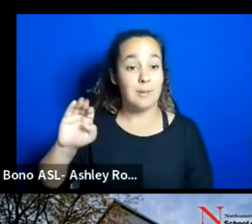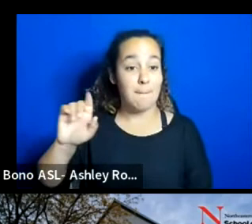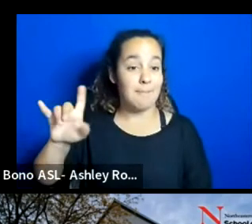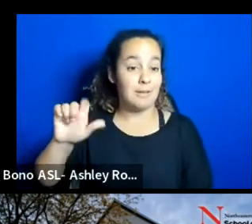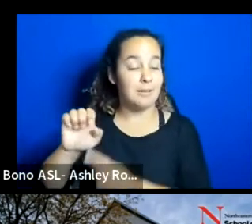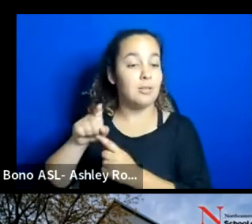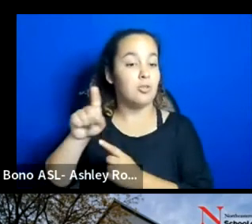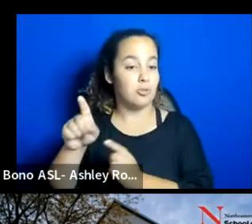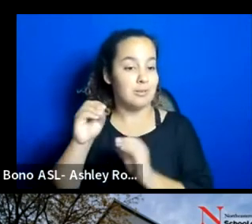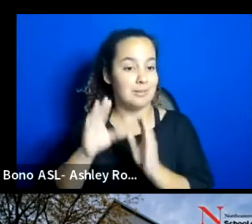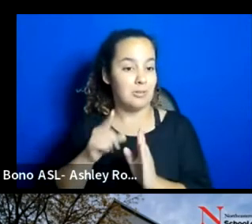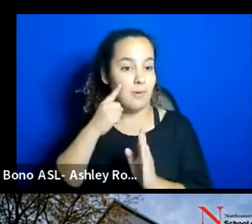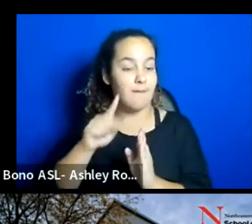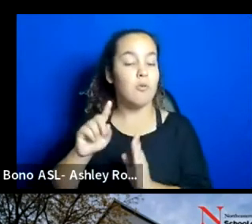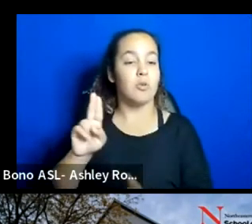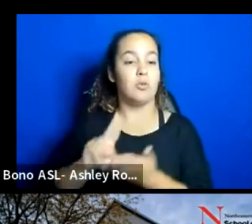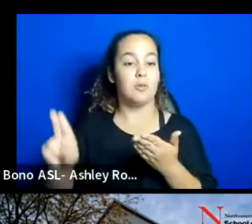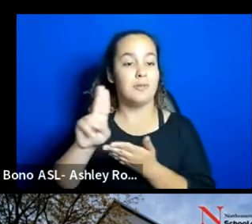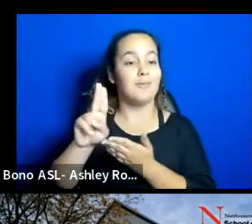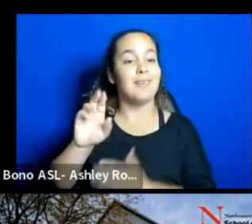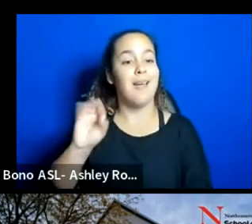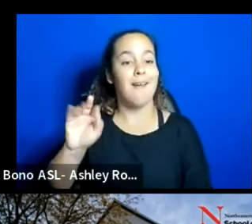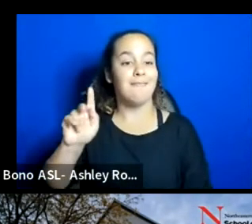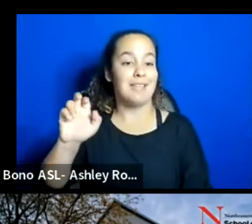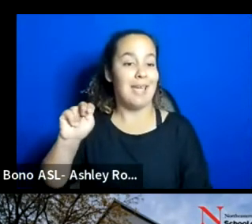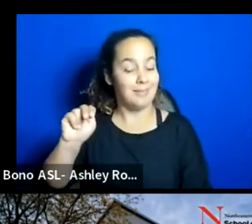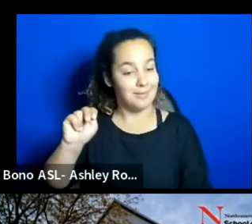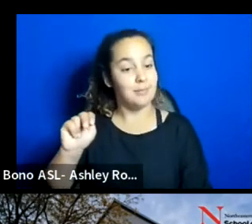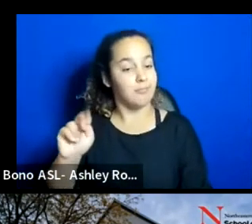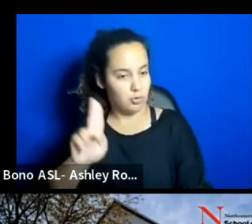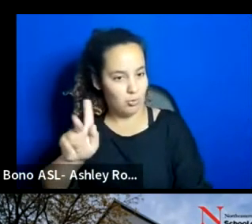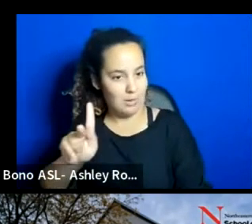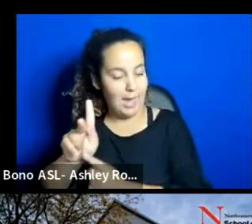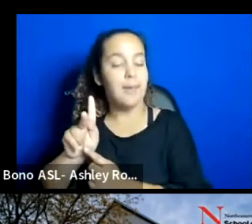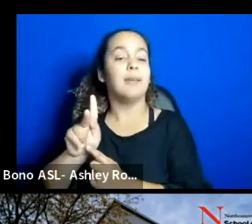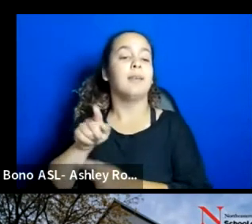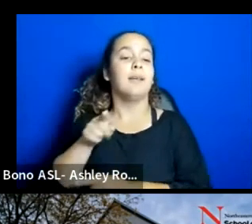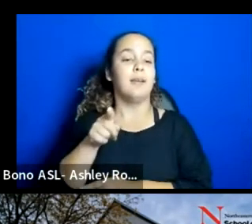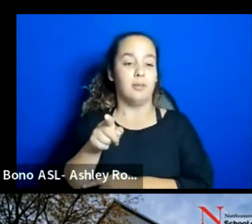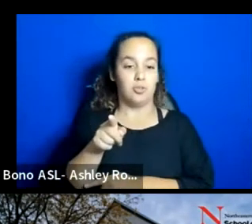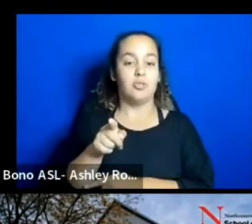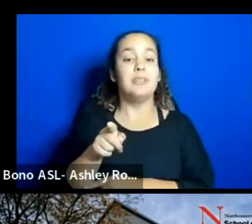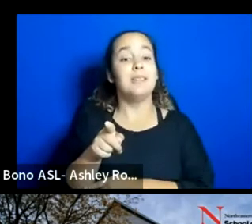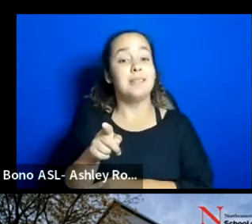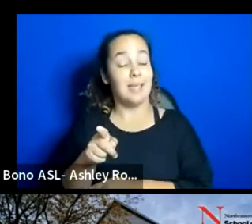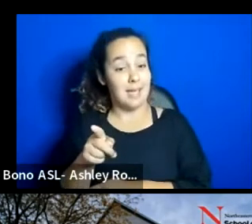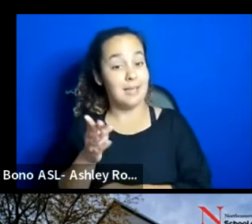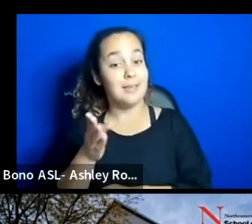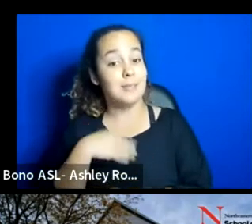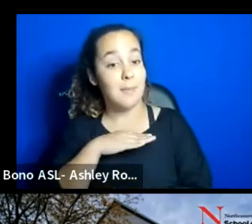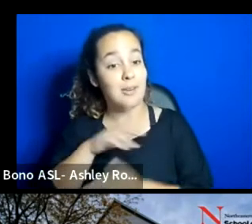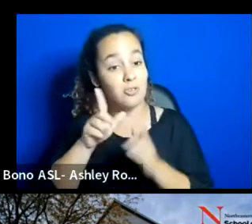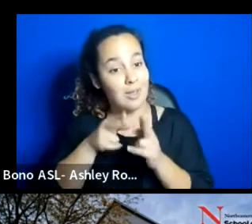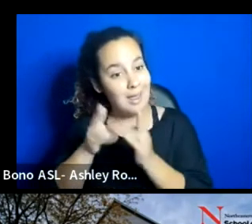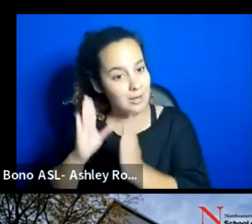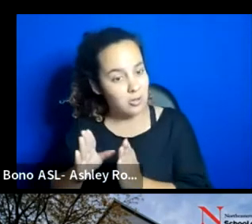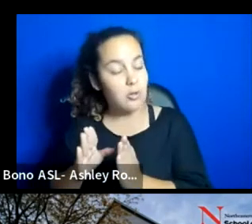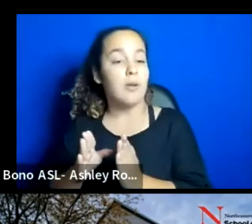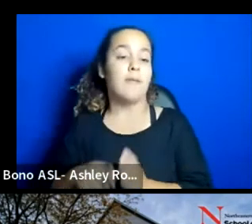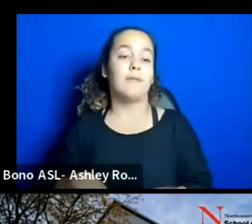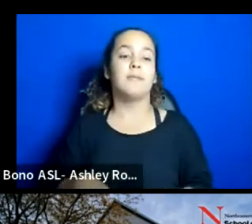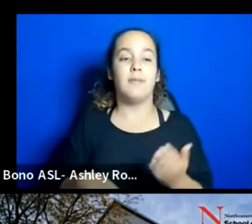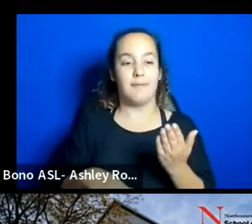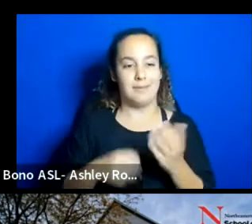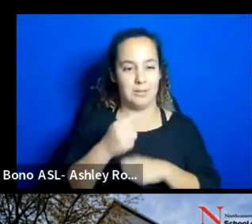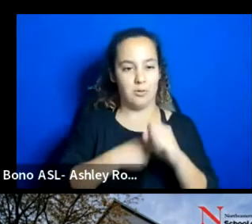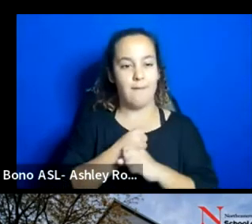Kent in the United Kingdom. He is the Spanish national editor of primary sources on copyright 1450 to 1900,